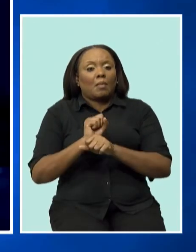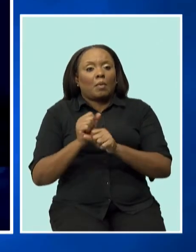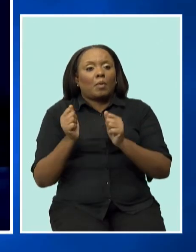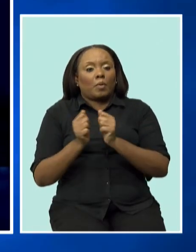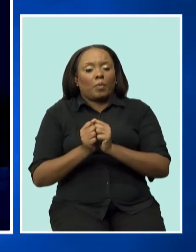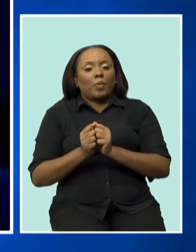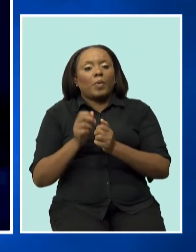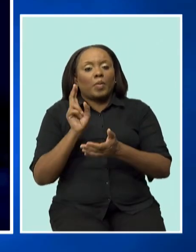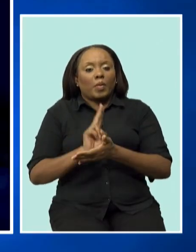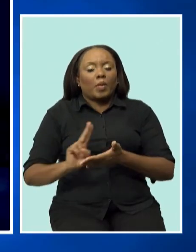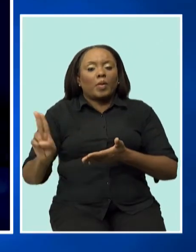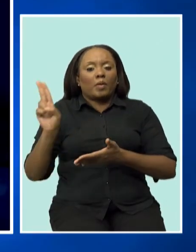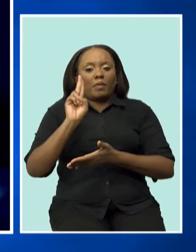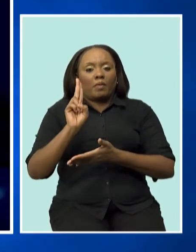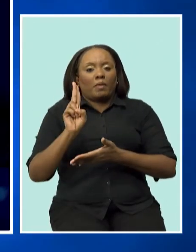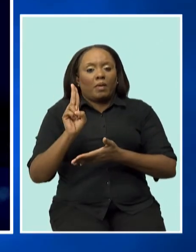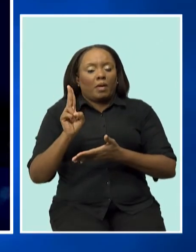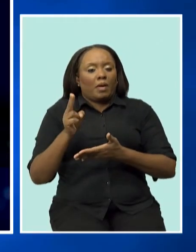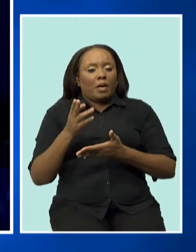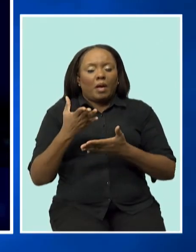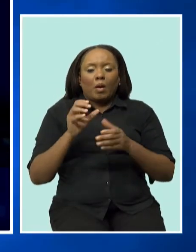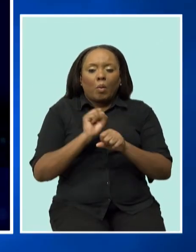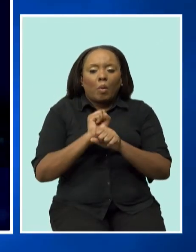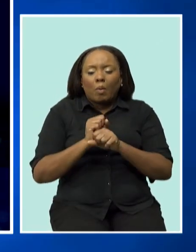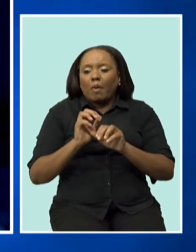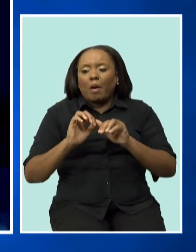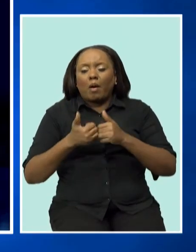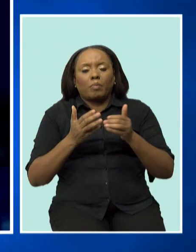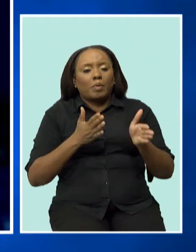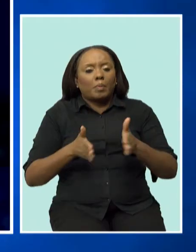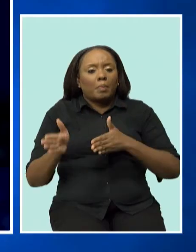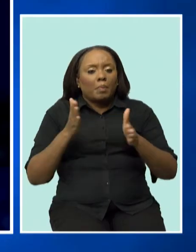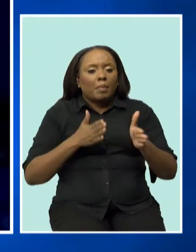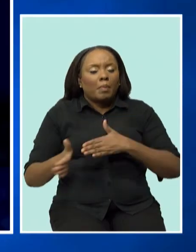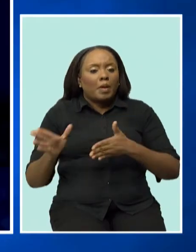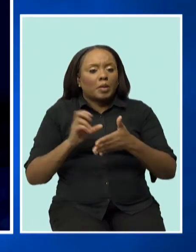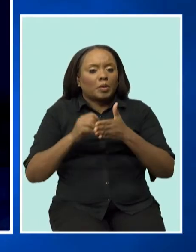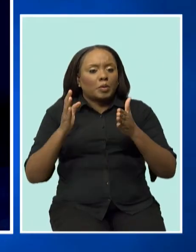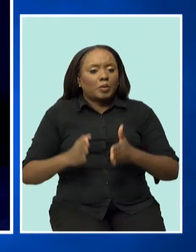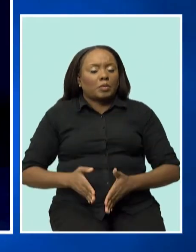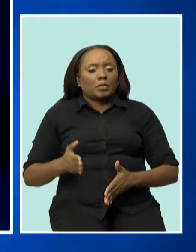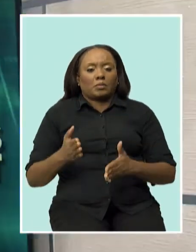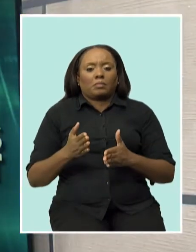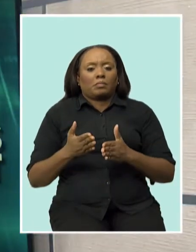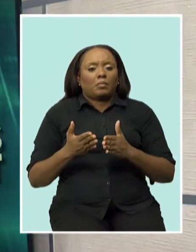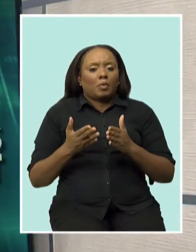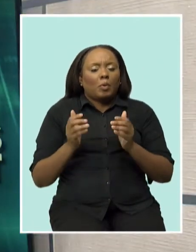UWI on preparing students for the world of work through workshops.